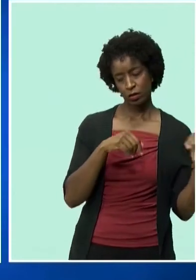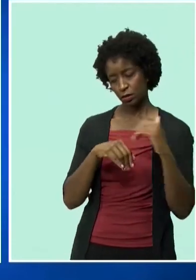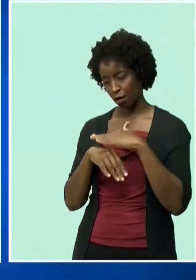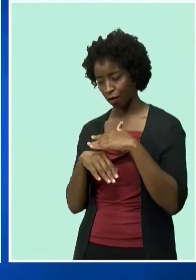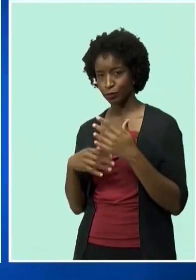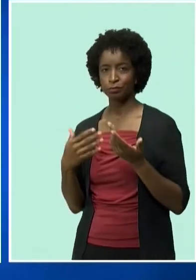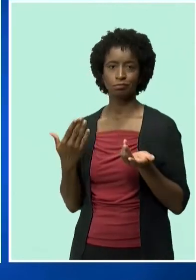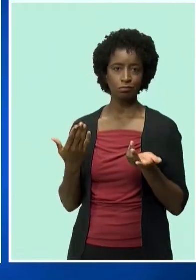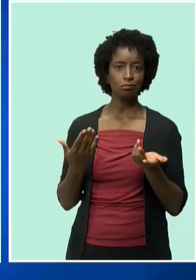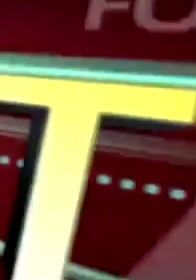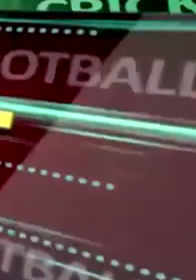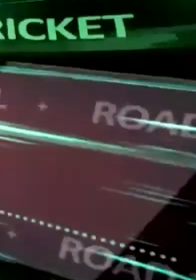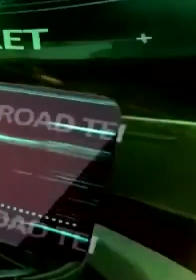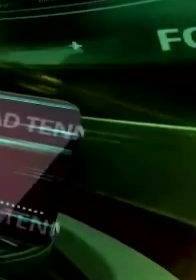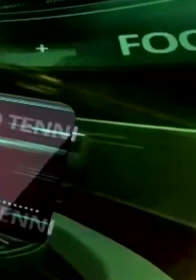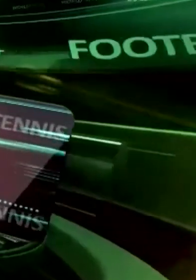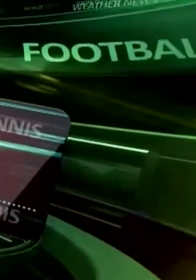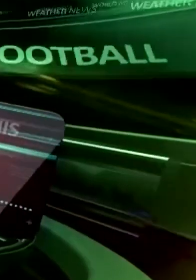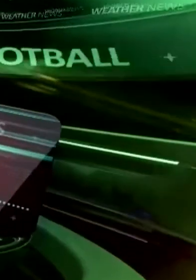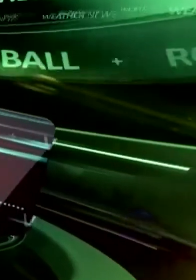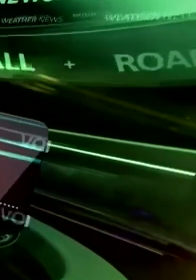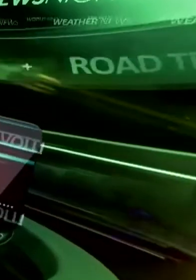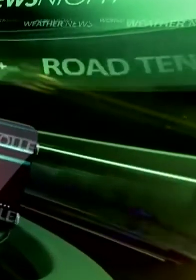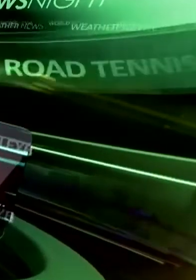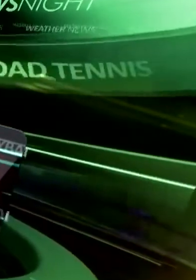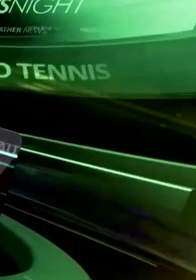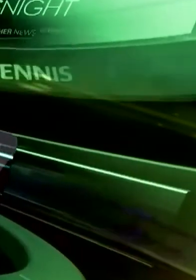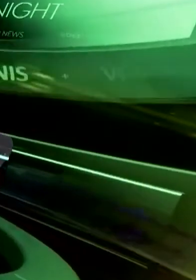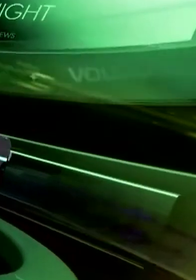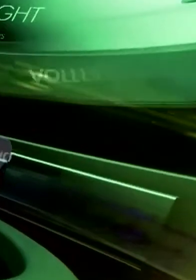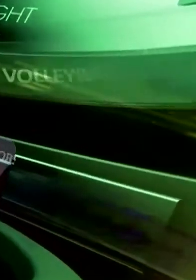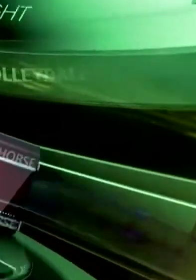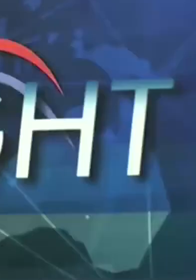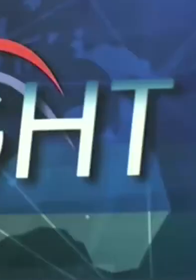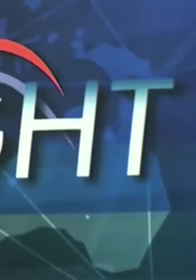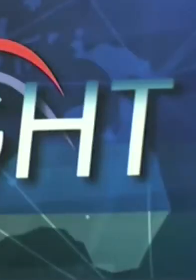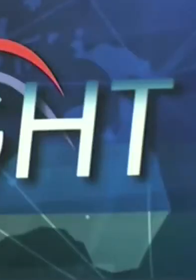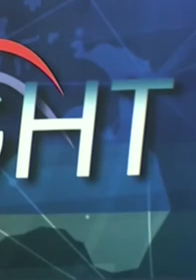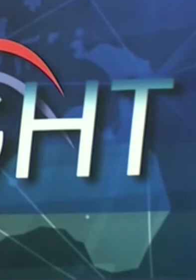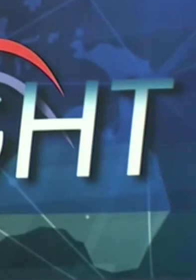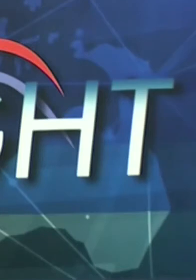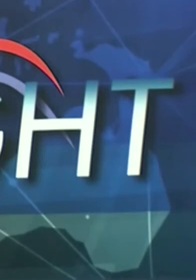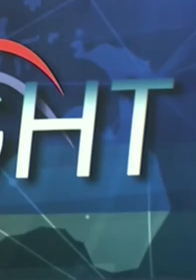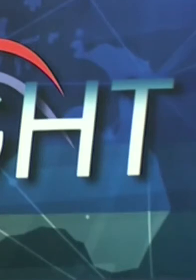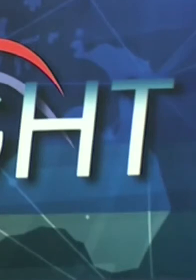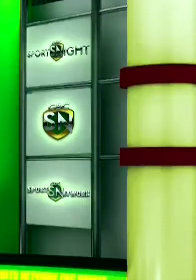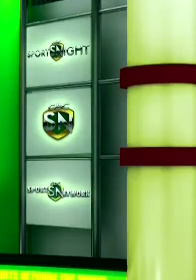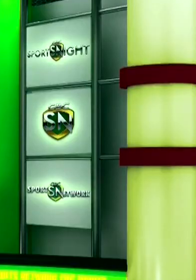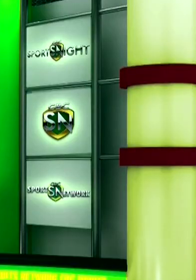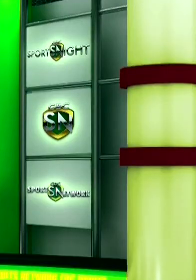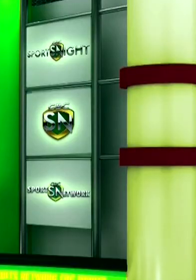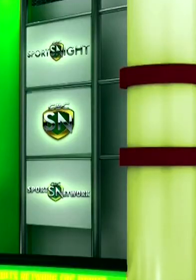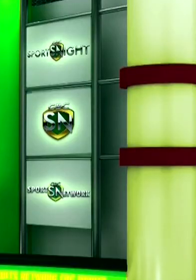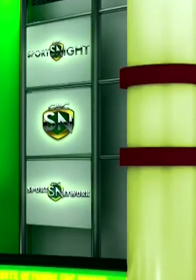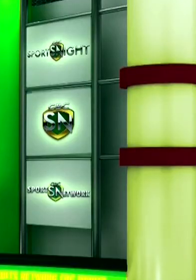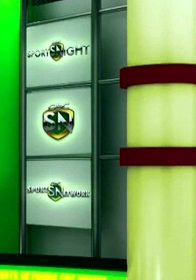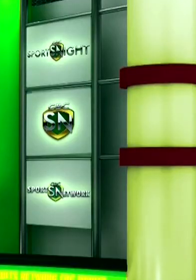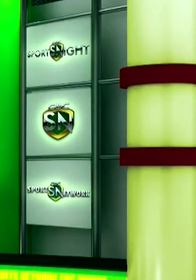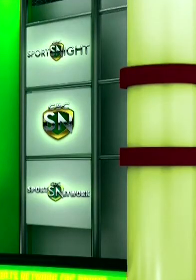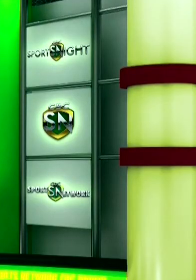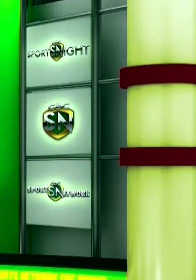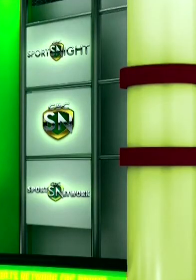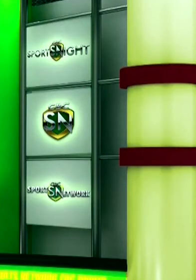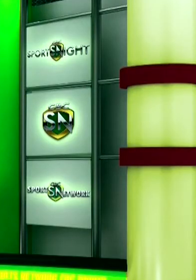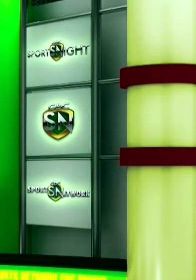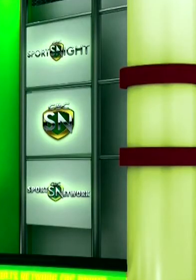at to train people with. Let's head back over to the sports studio now for